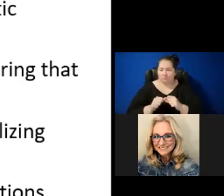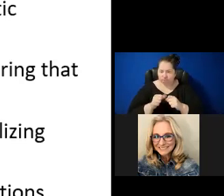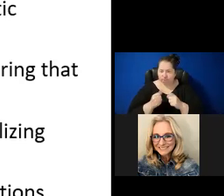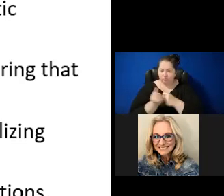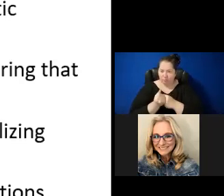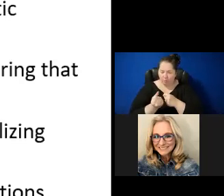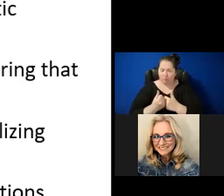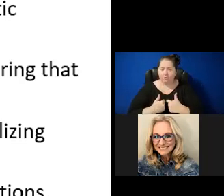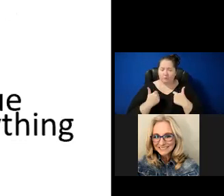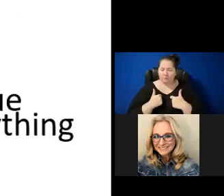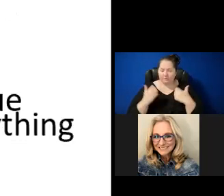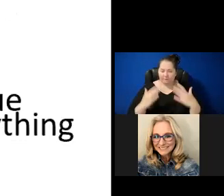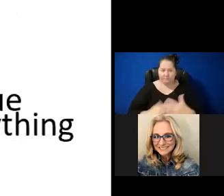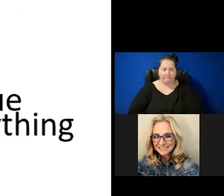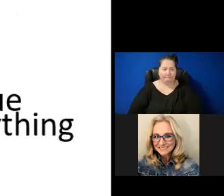our survivors.